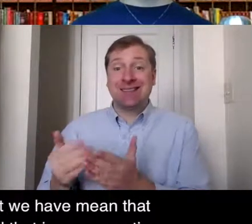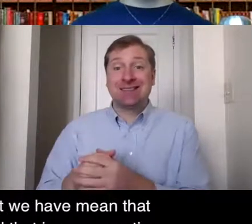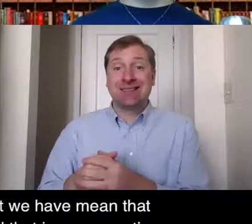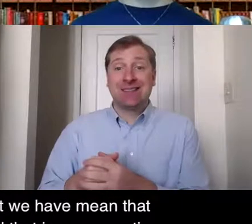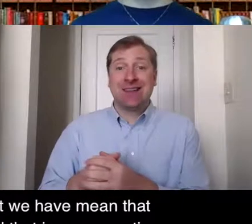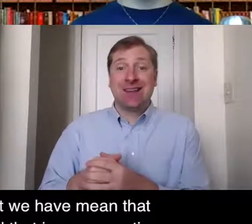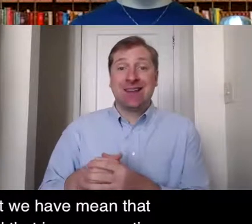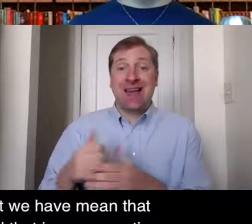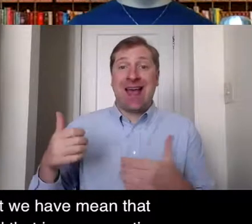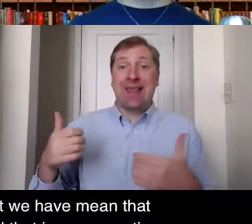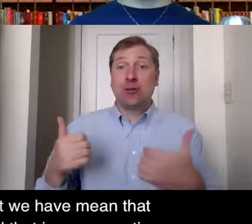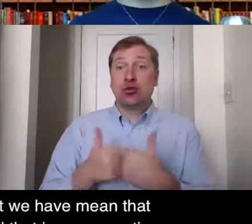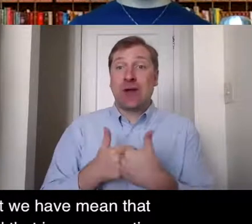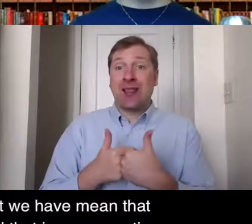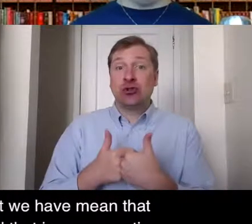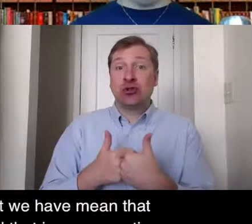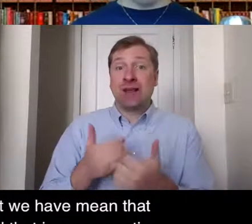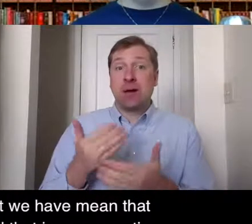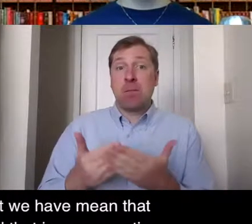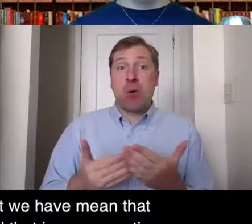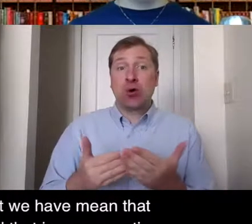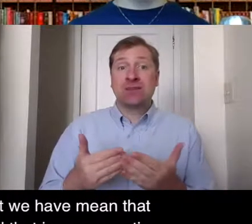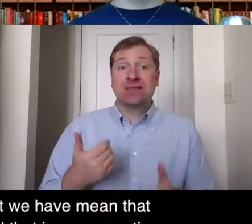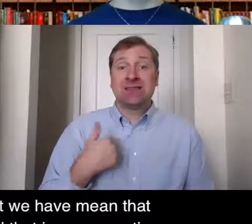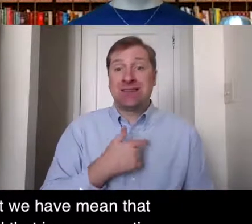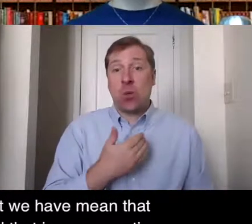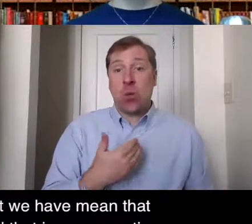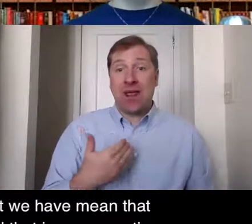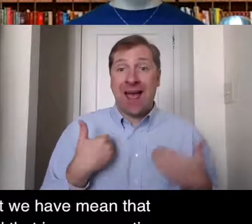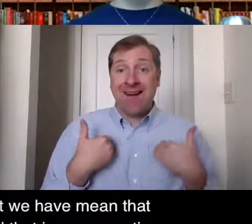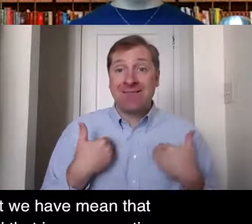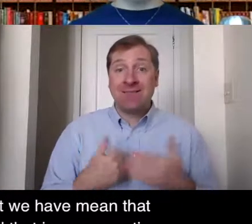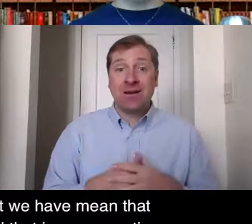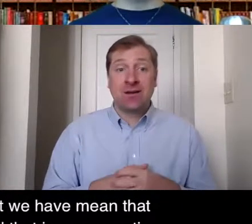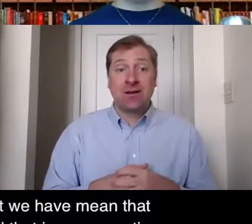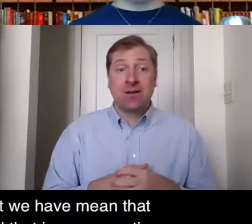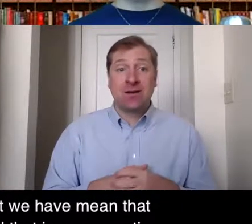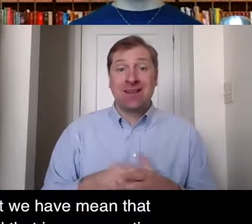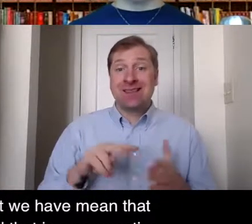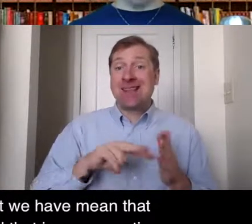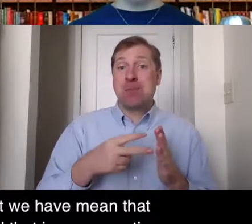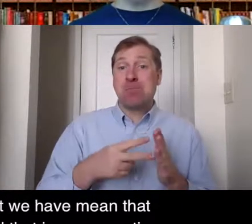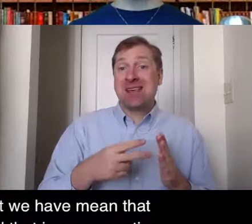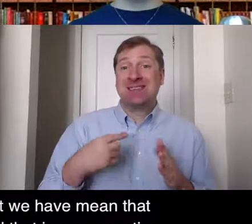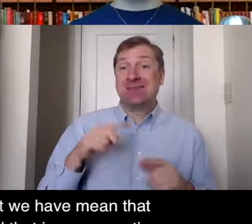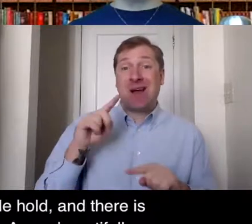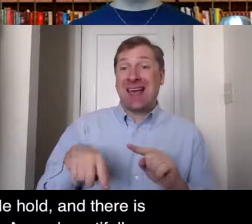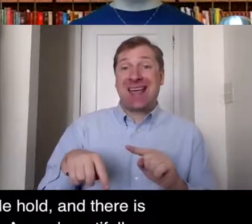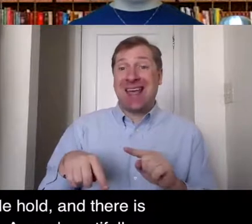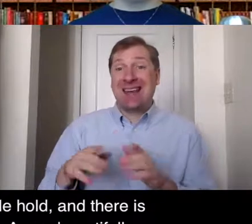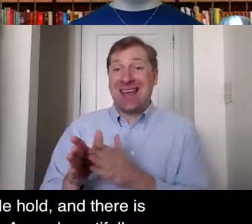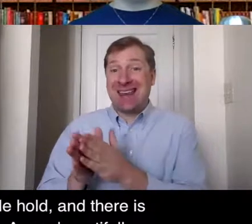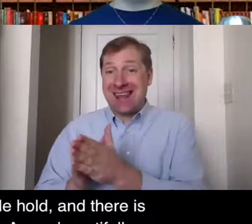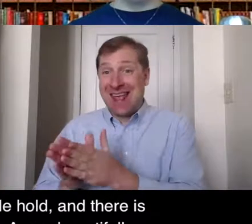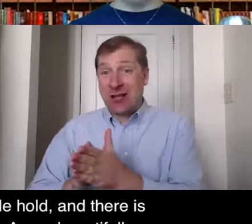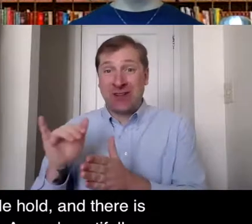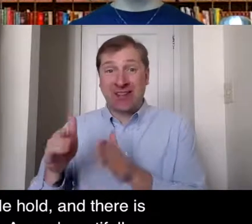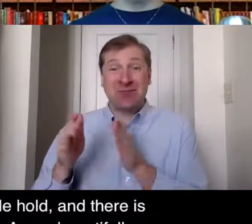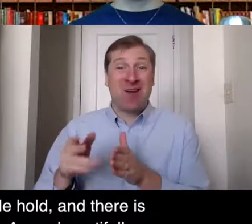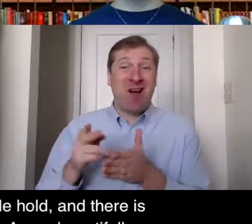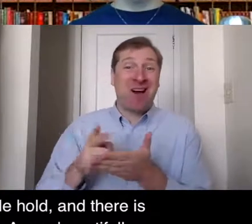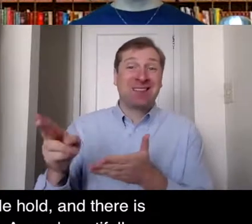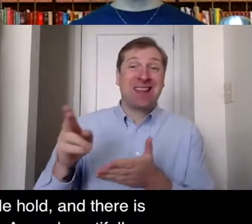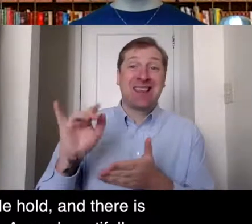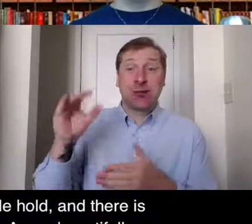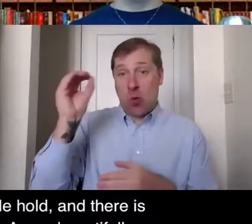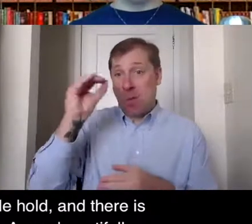the challenging bits of it that we have mean that I just can't engage. And that is a perspective that frankly many people hold, and